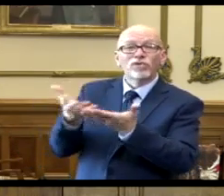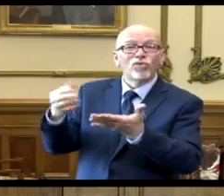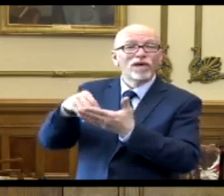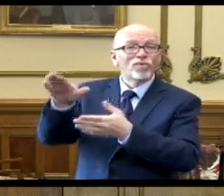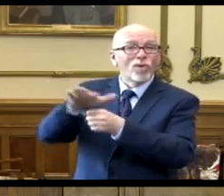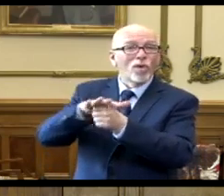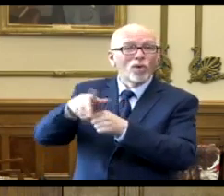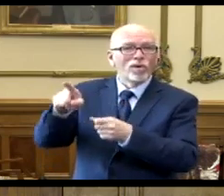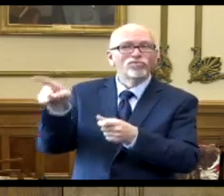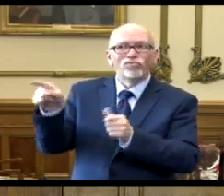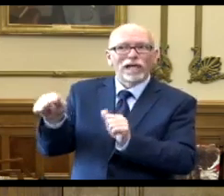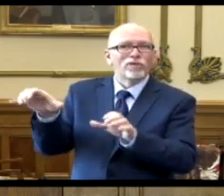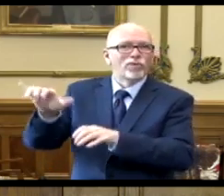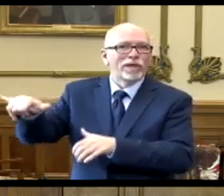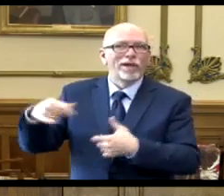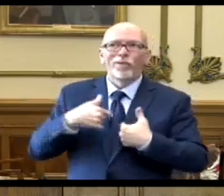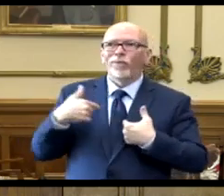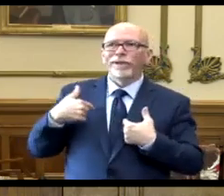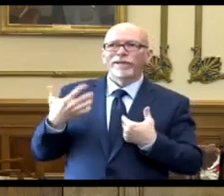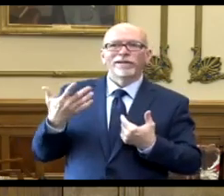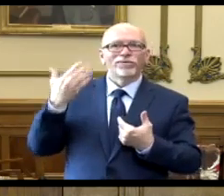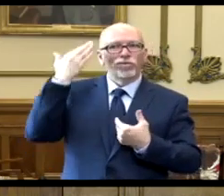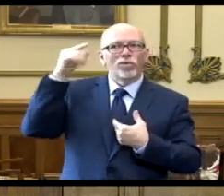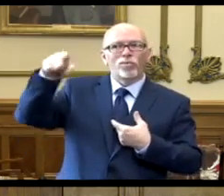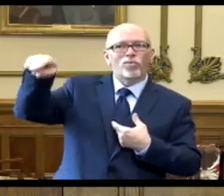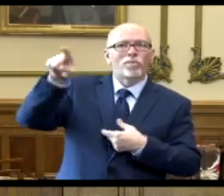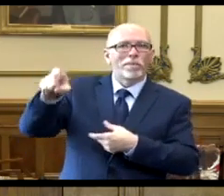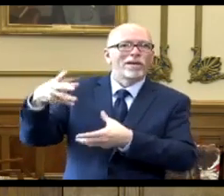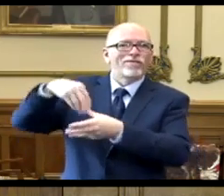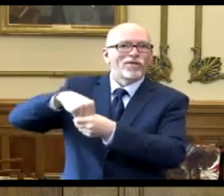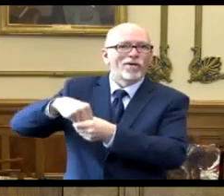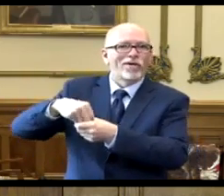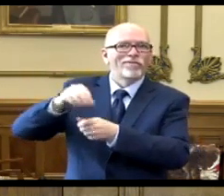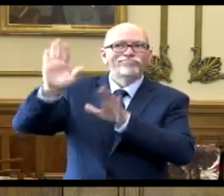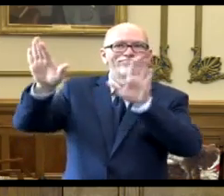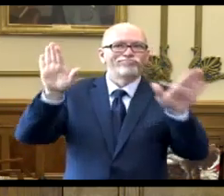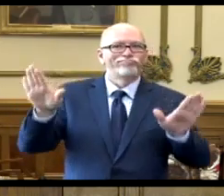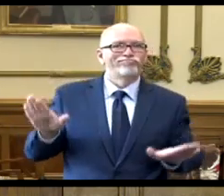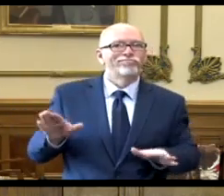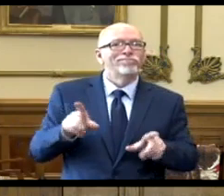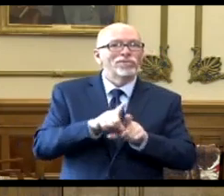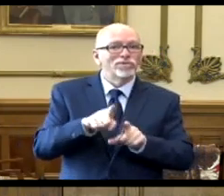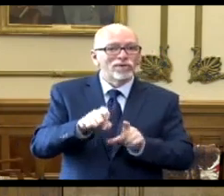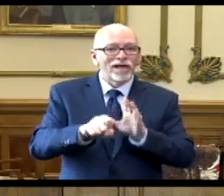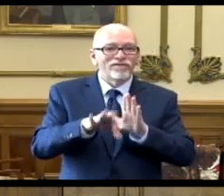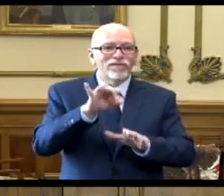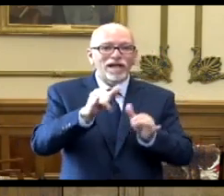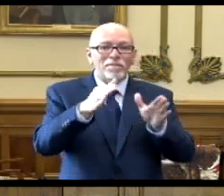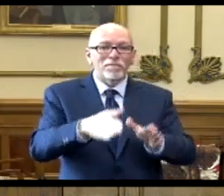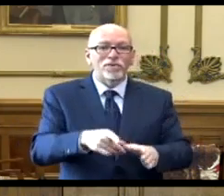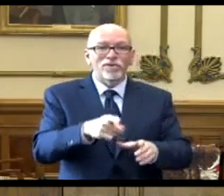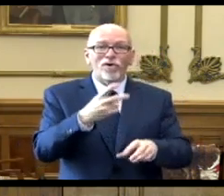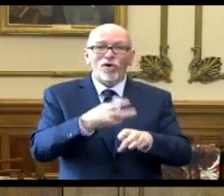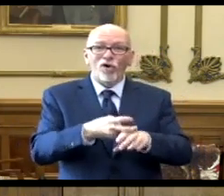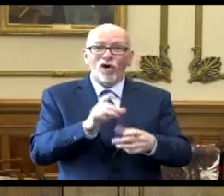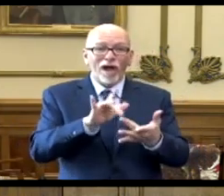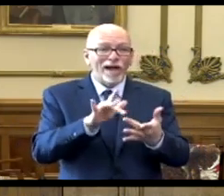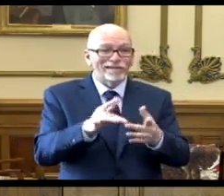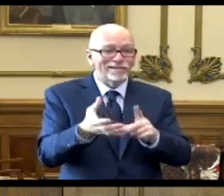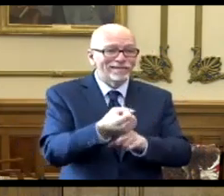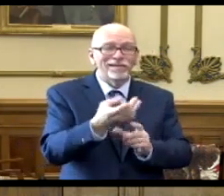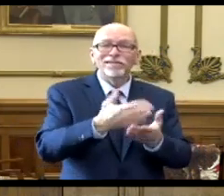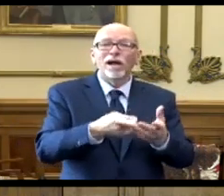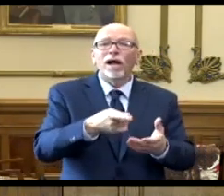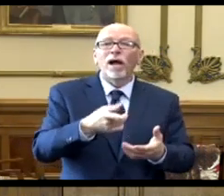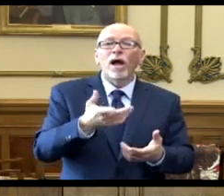something that you guys do best, something that we know you need to be engaged with. Also, finding that individual that's very hard to contact, right? The one that